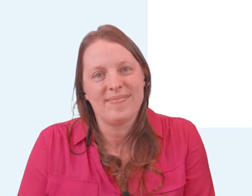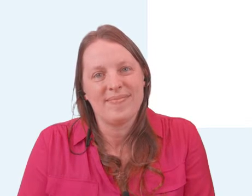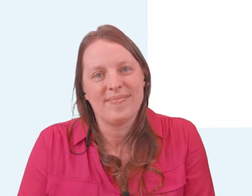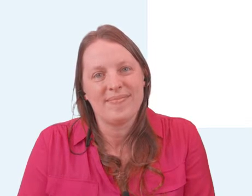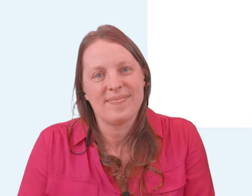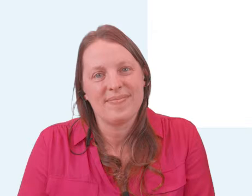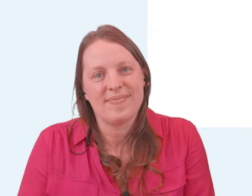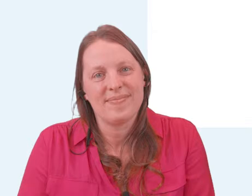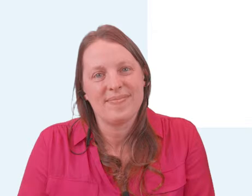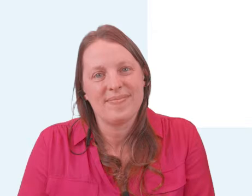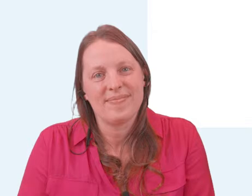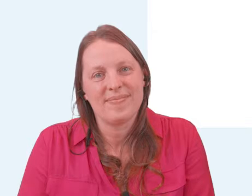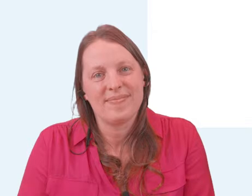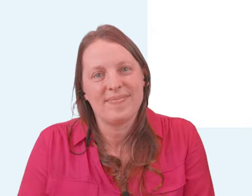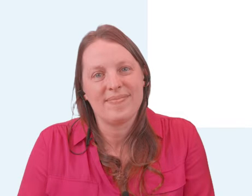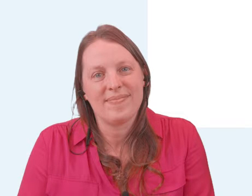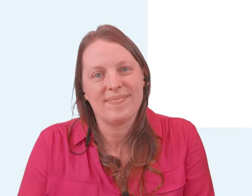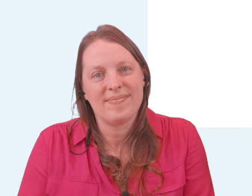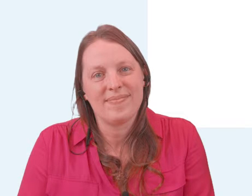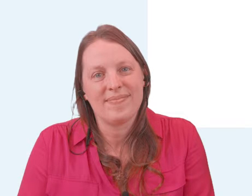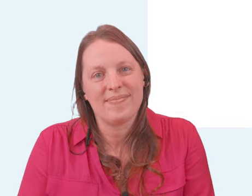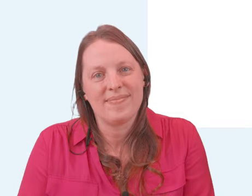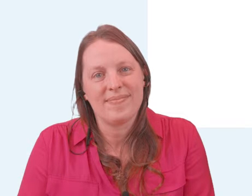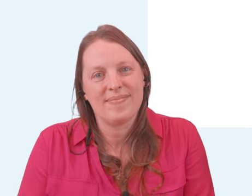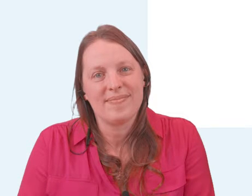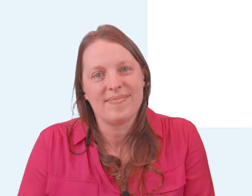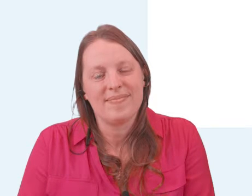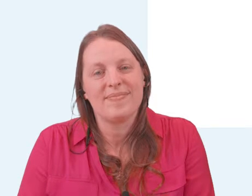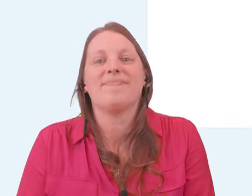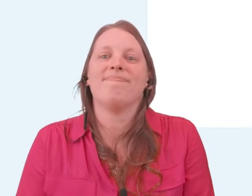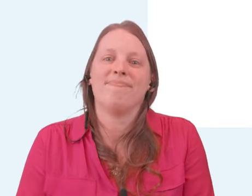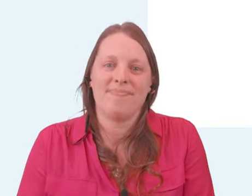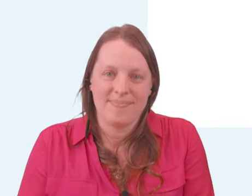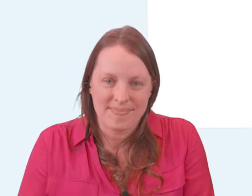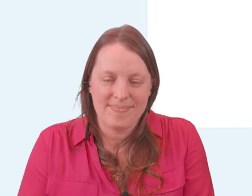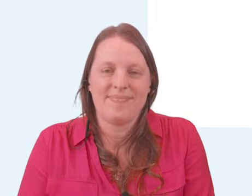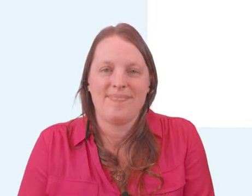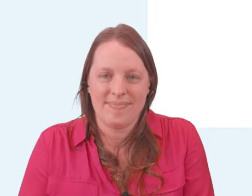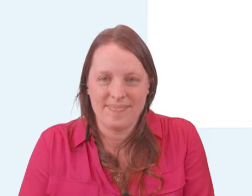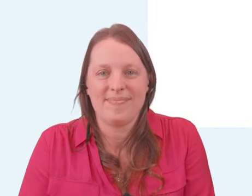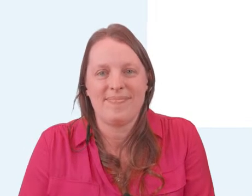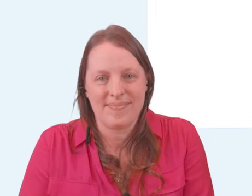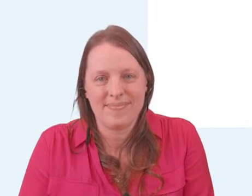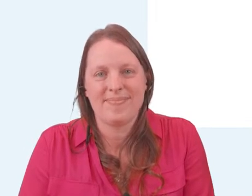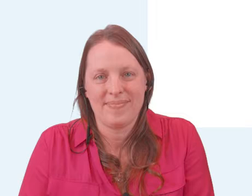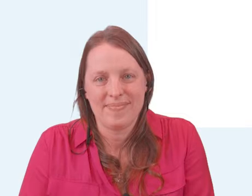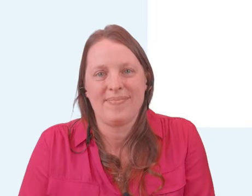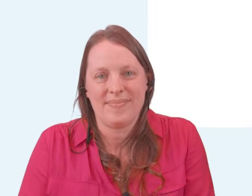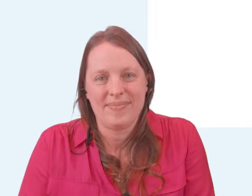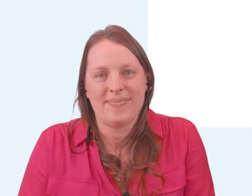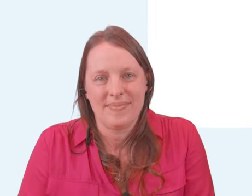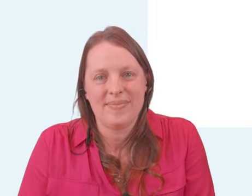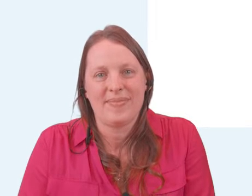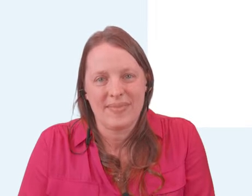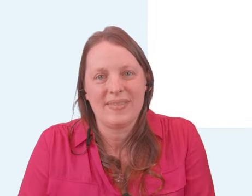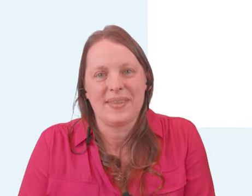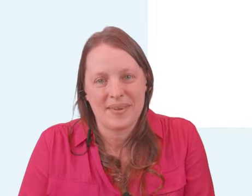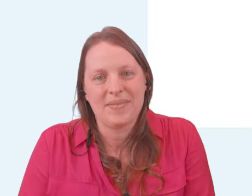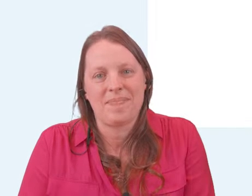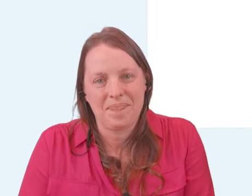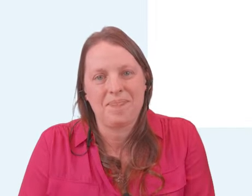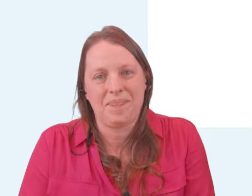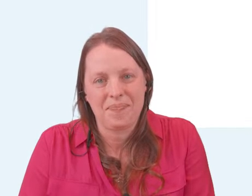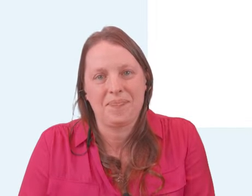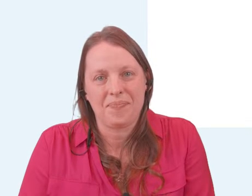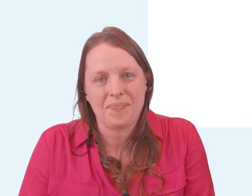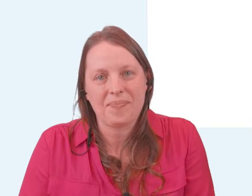is a stimulus minimum strategy that was written by Asprelli in 2003.